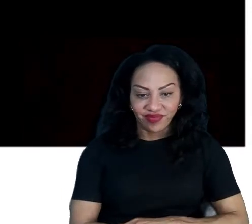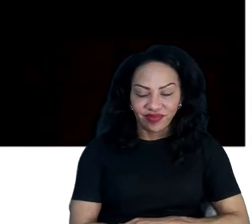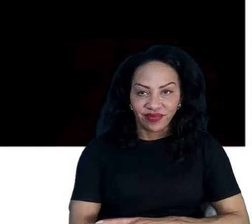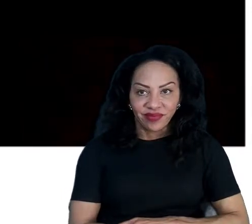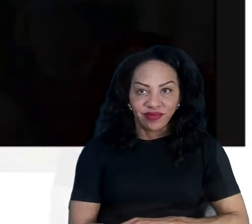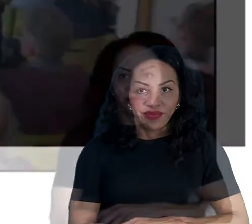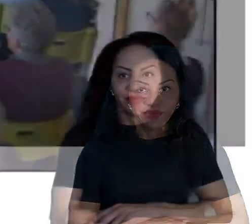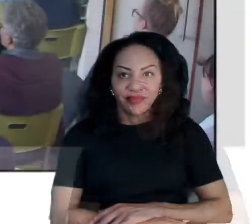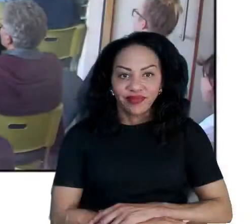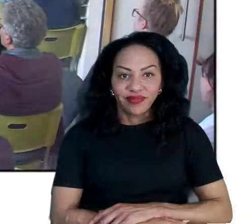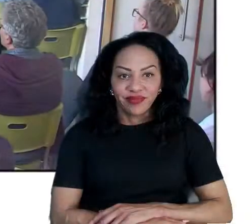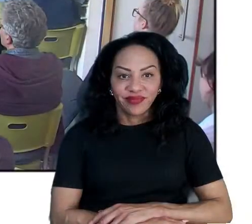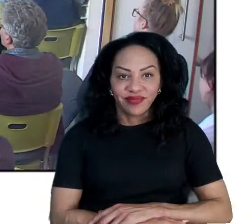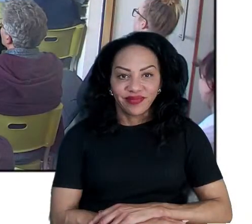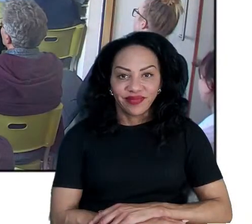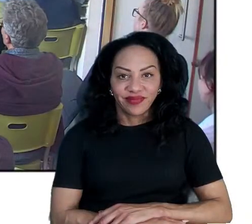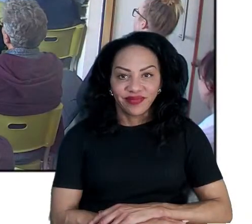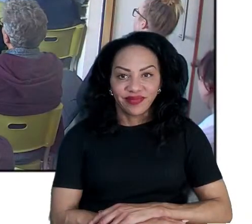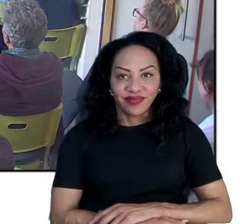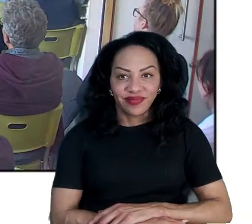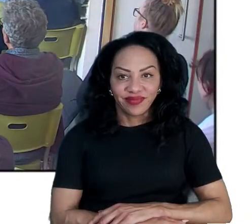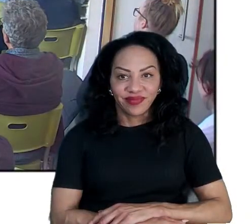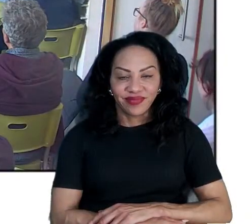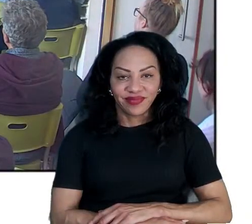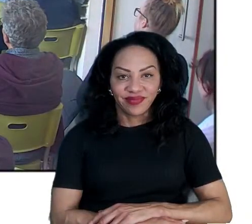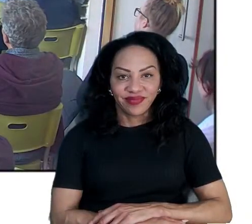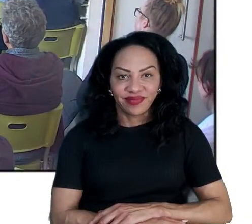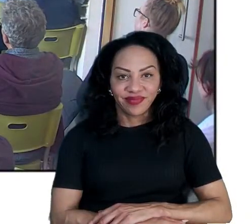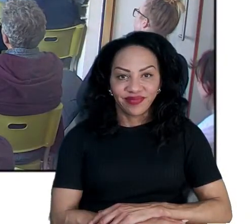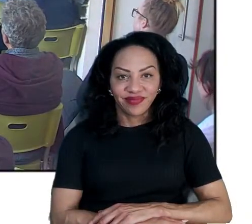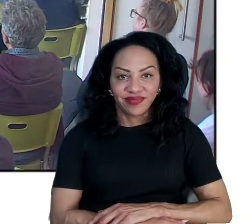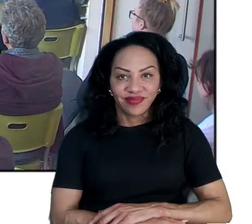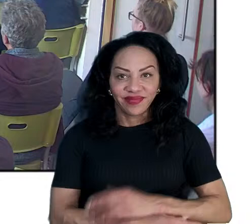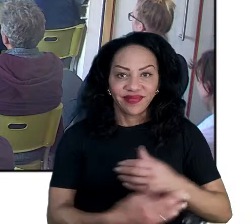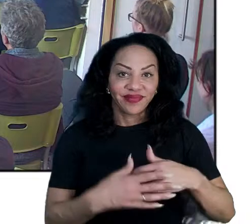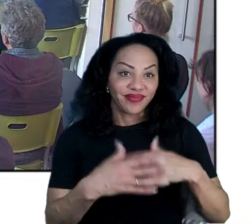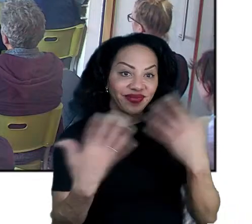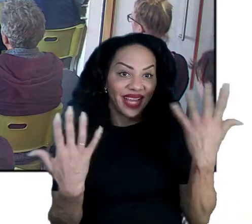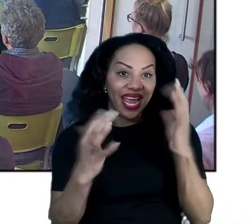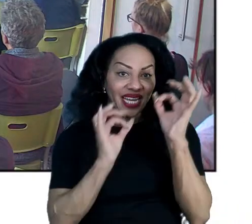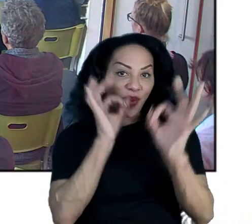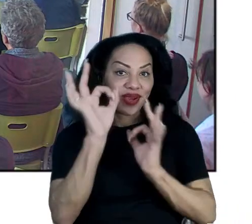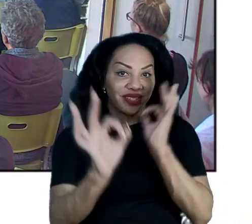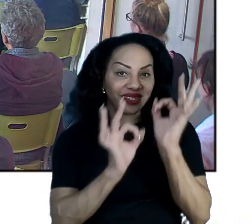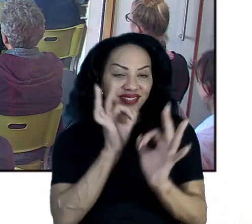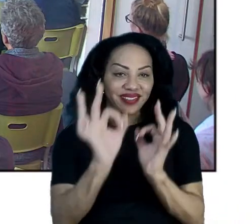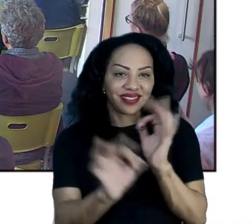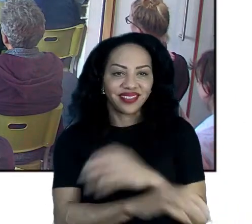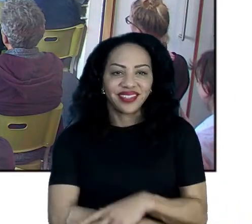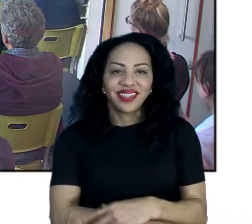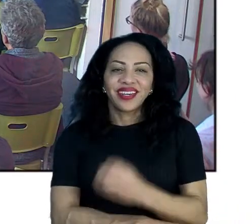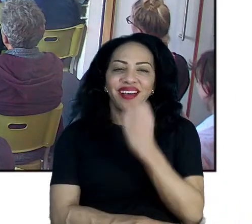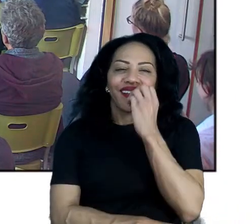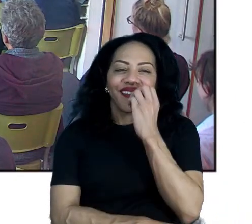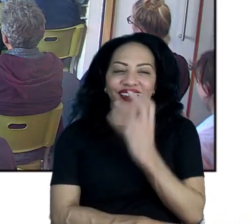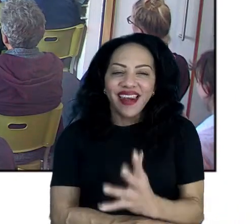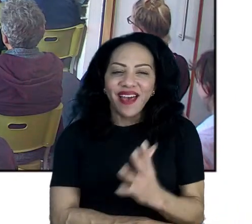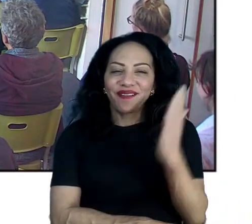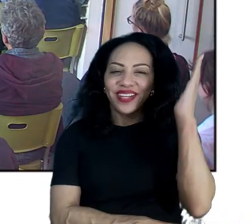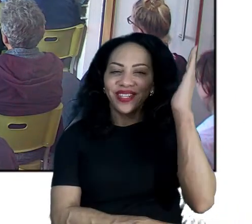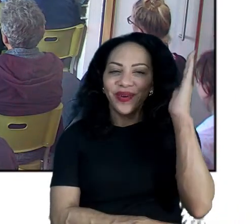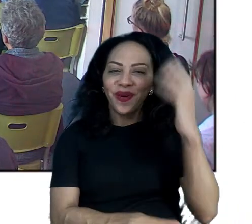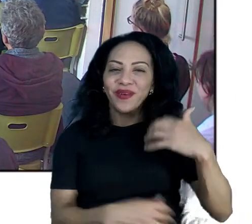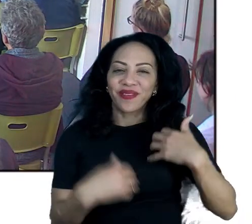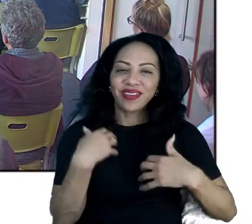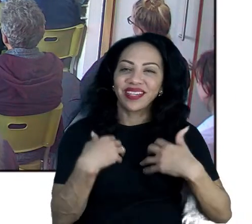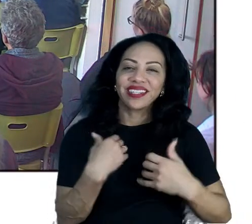Thank you very much, Fran. Any questions? Give you your microphone. Lovely talk and absolutely fascinating. Very